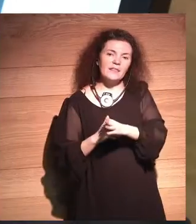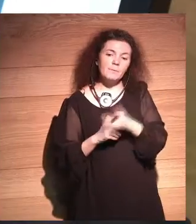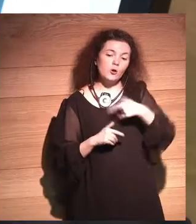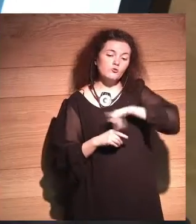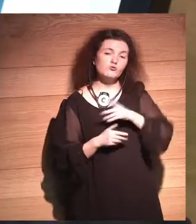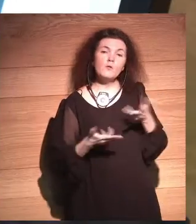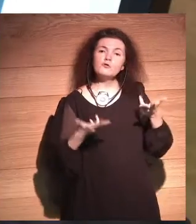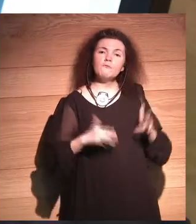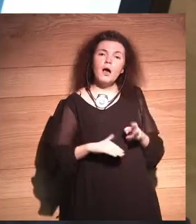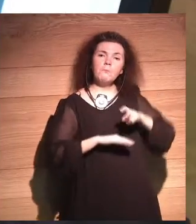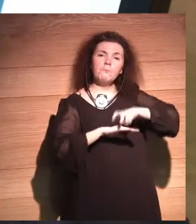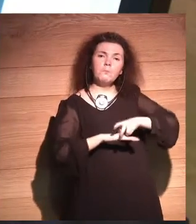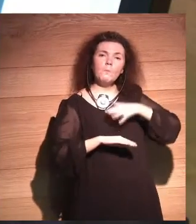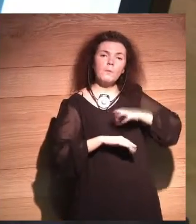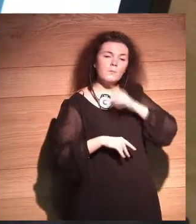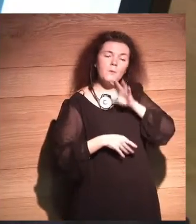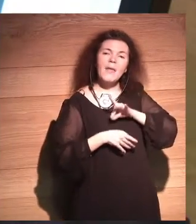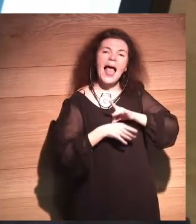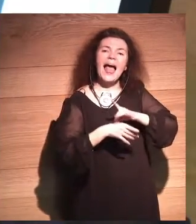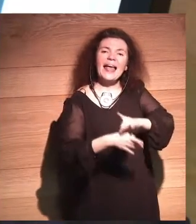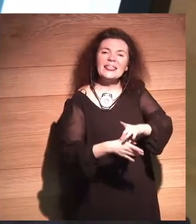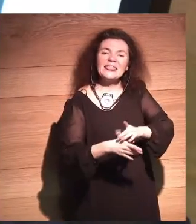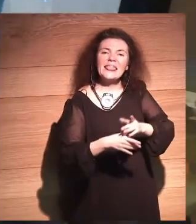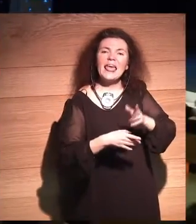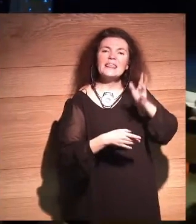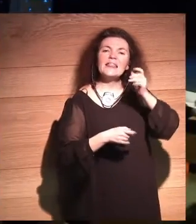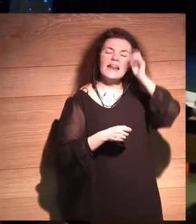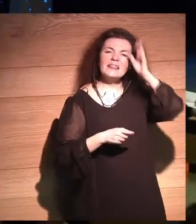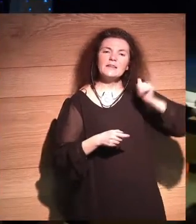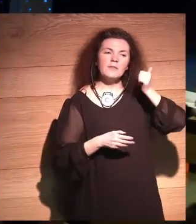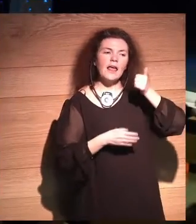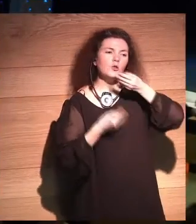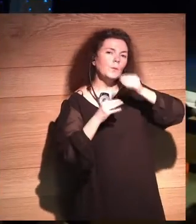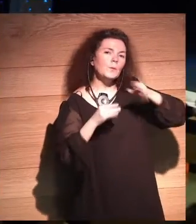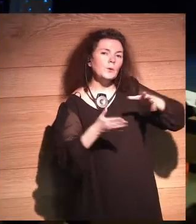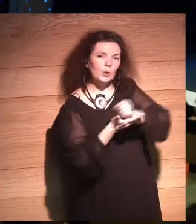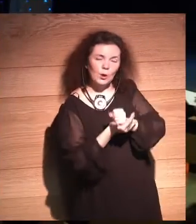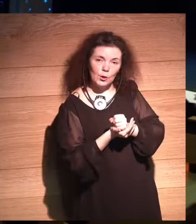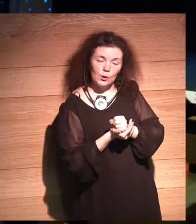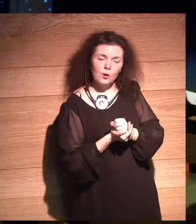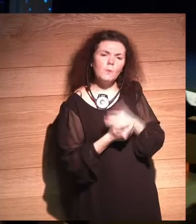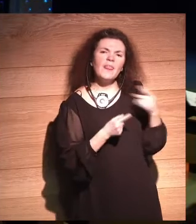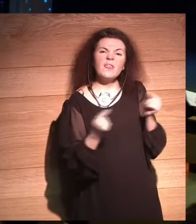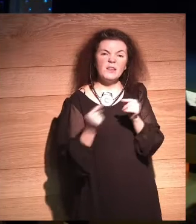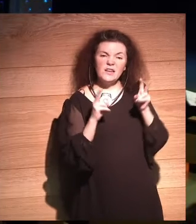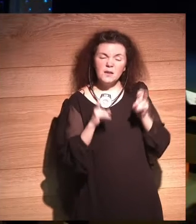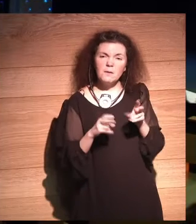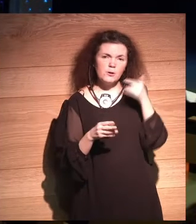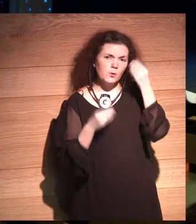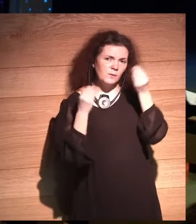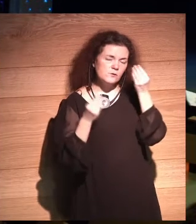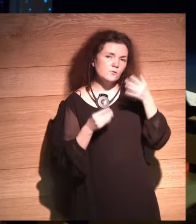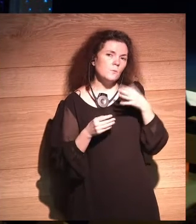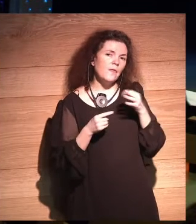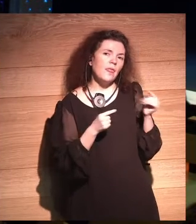our AI agent will do it for us. Now, we can debate, but I don't think we would have a very long debate about whether